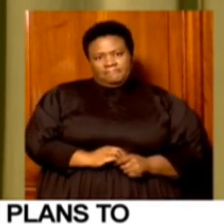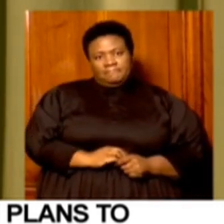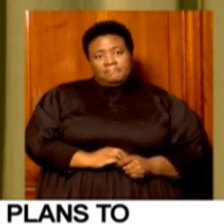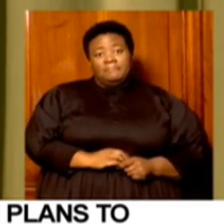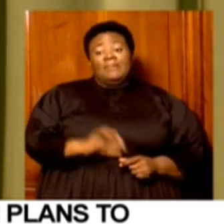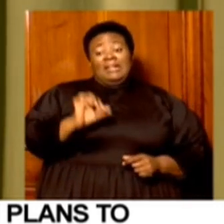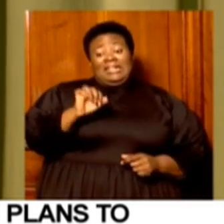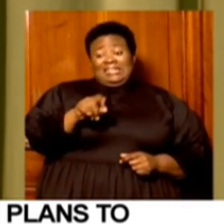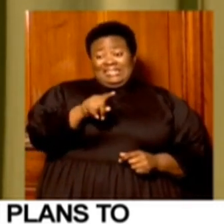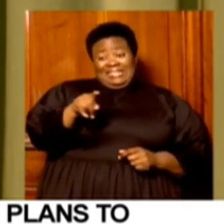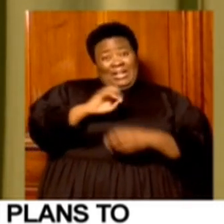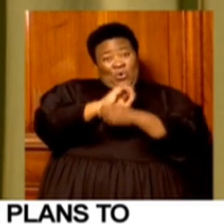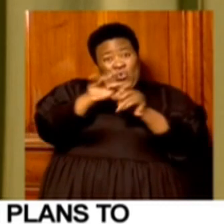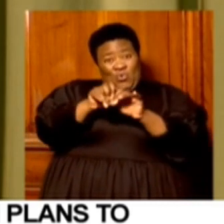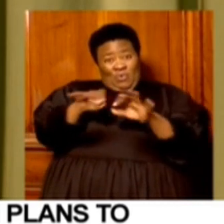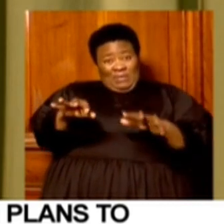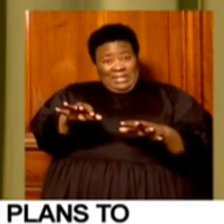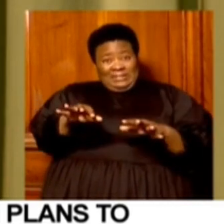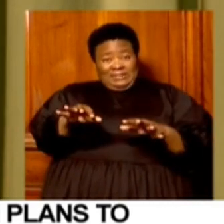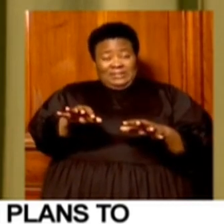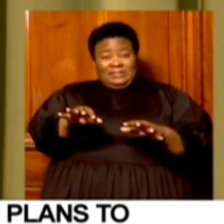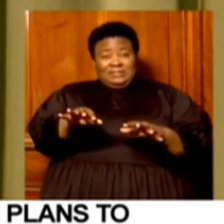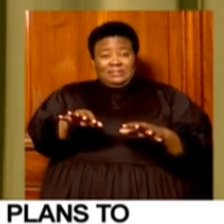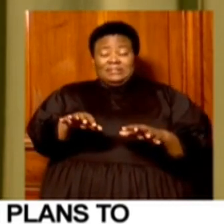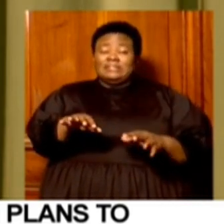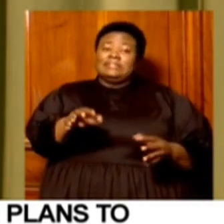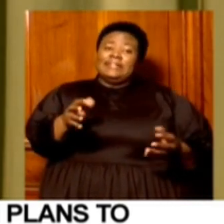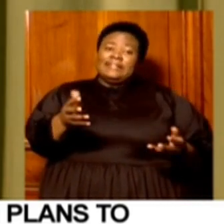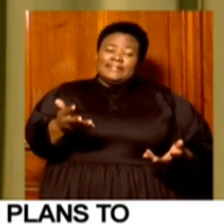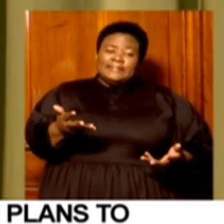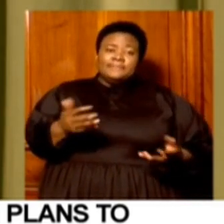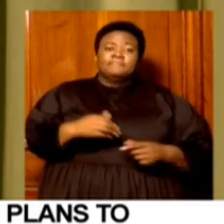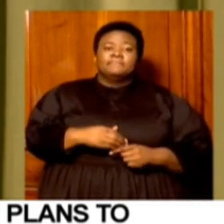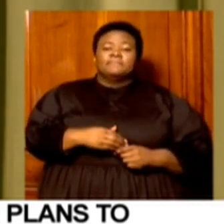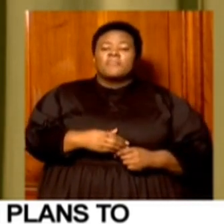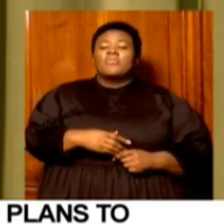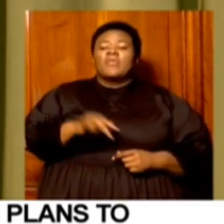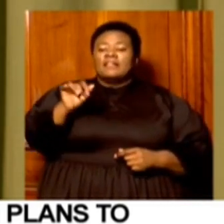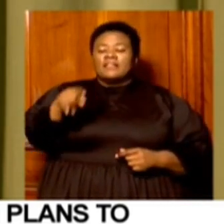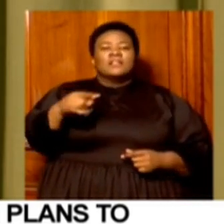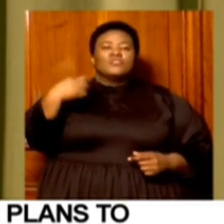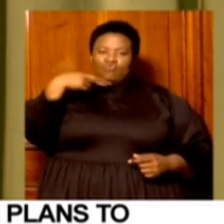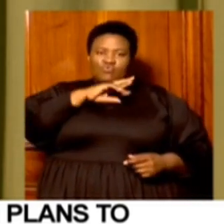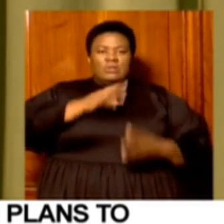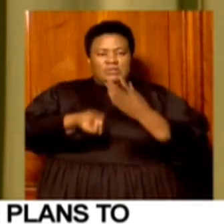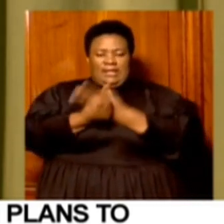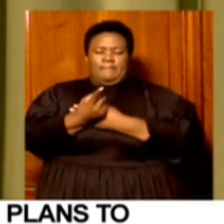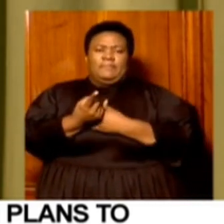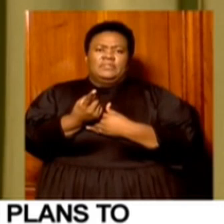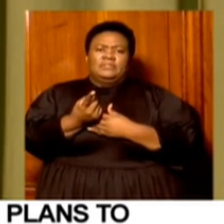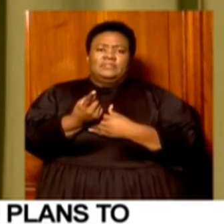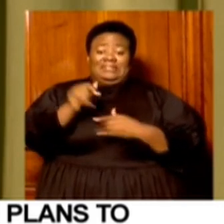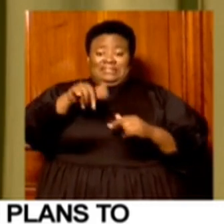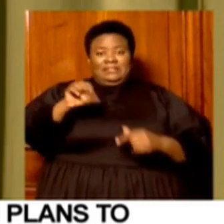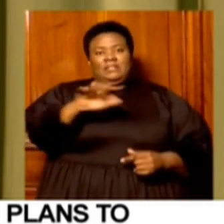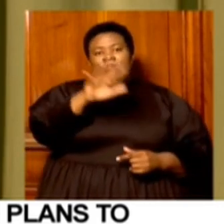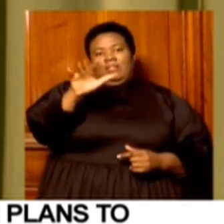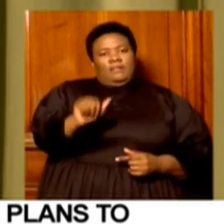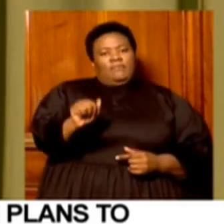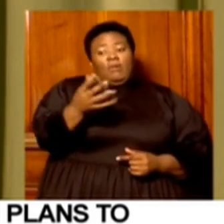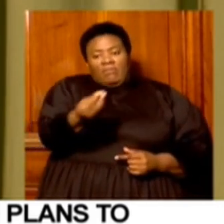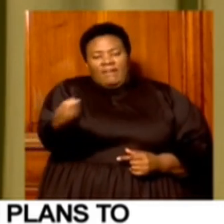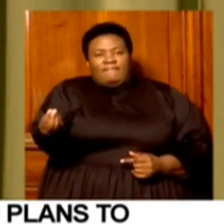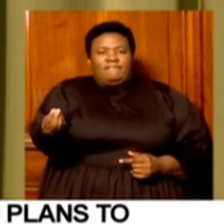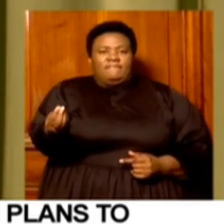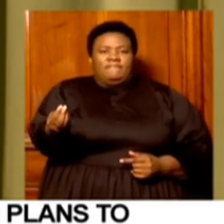this COVID-19, which is an objective reality for us as South Africa and the